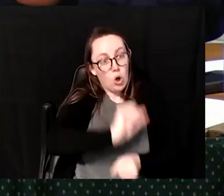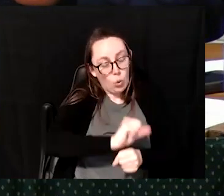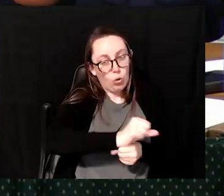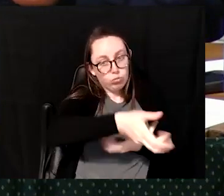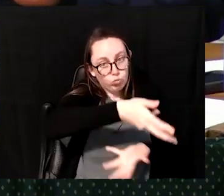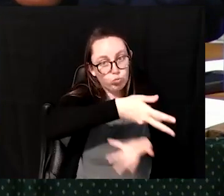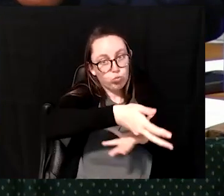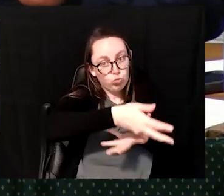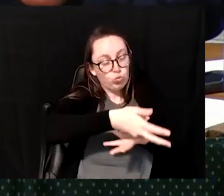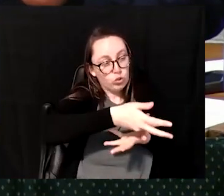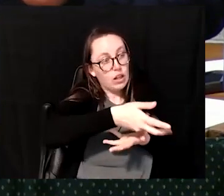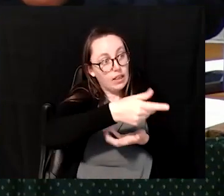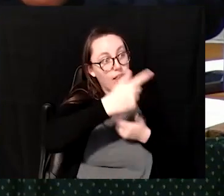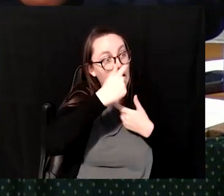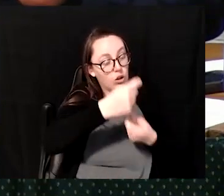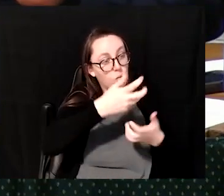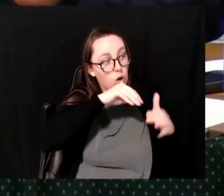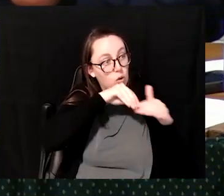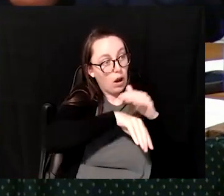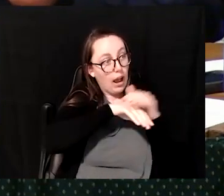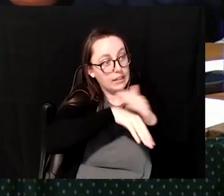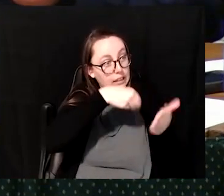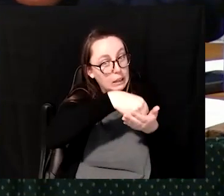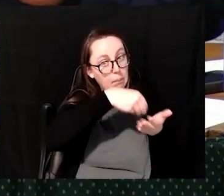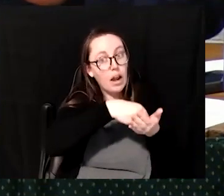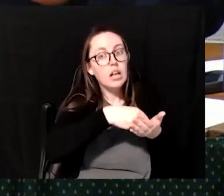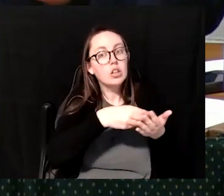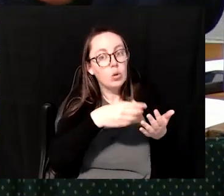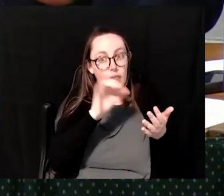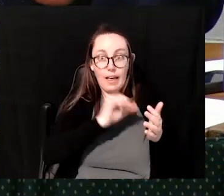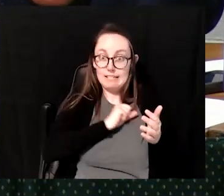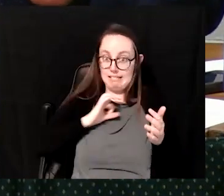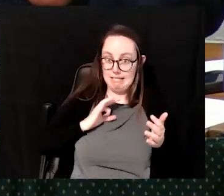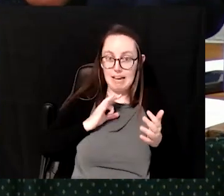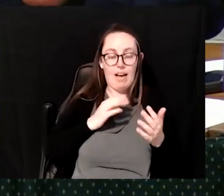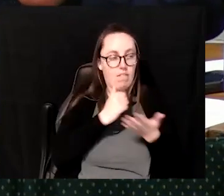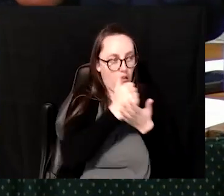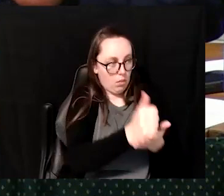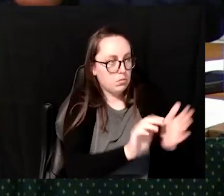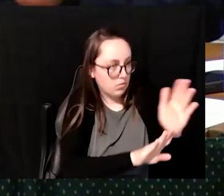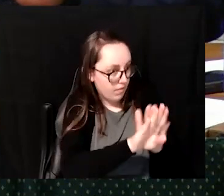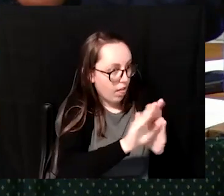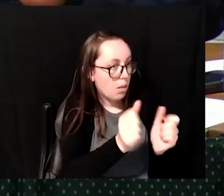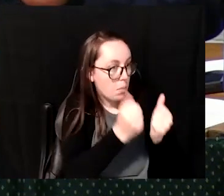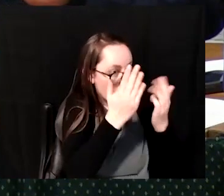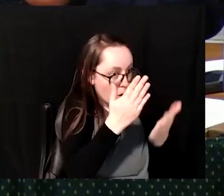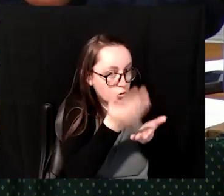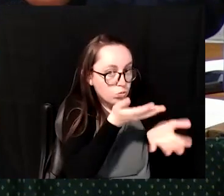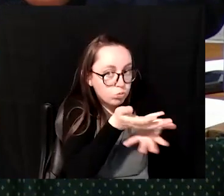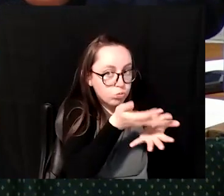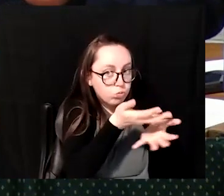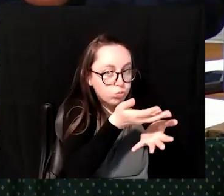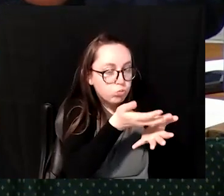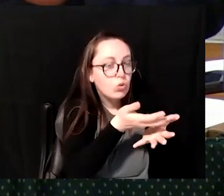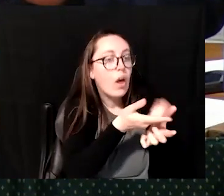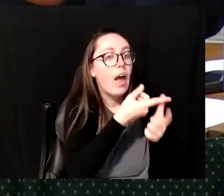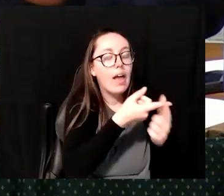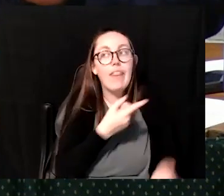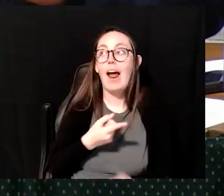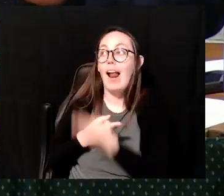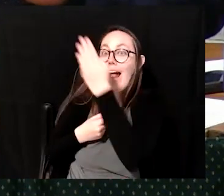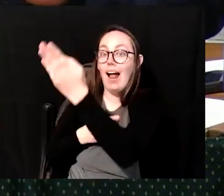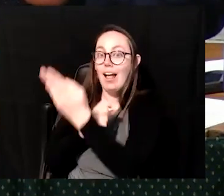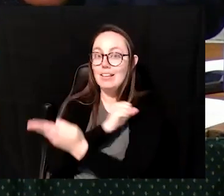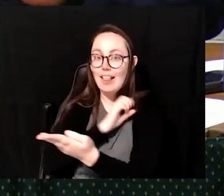proposals and then those proposals come before the select board it would not sort of undercut that step in the